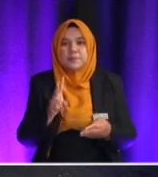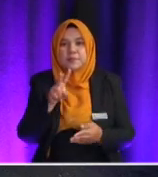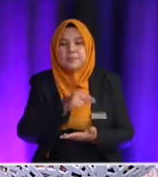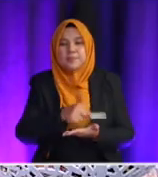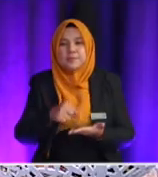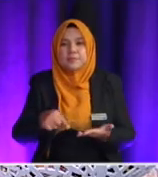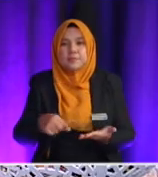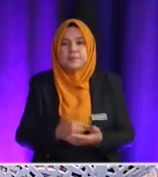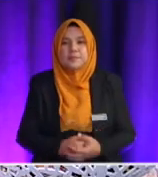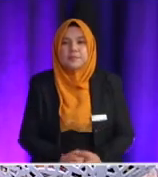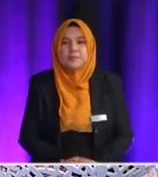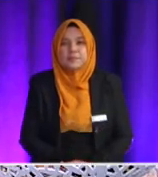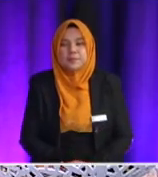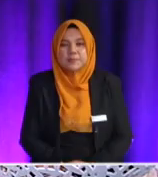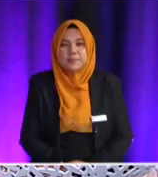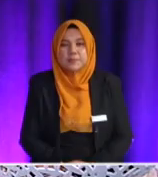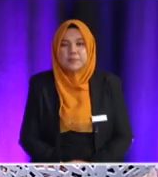for Asila.